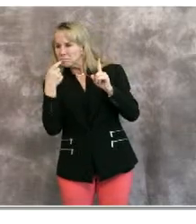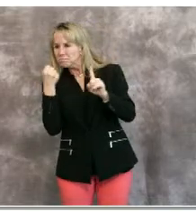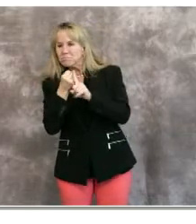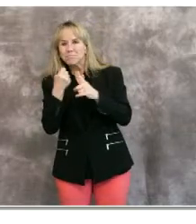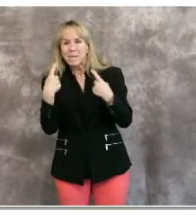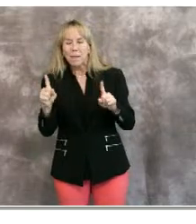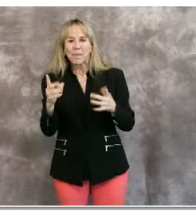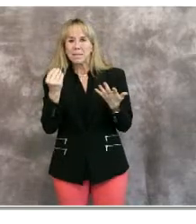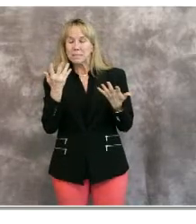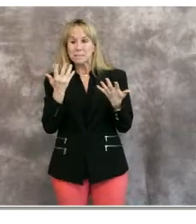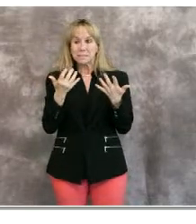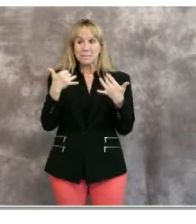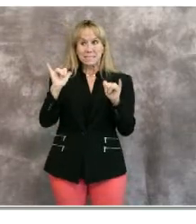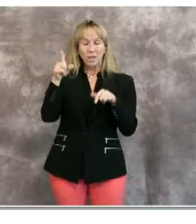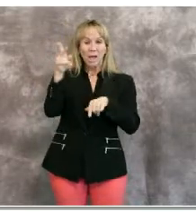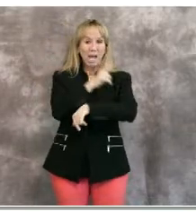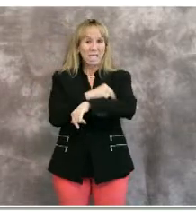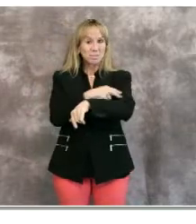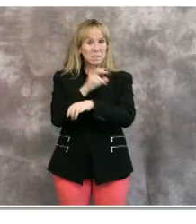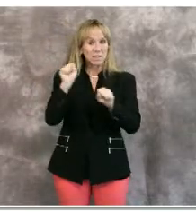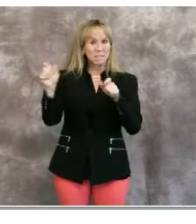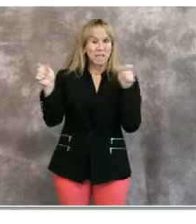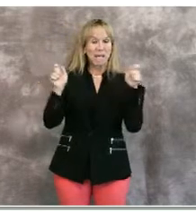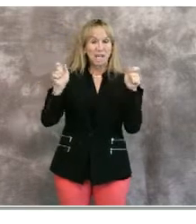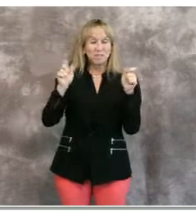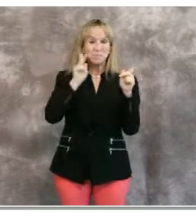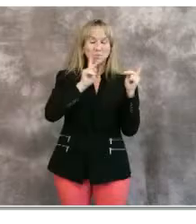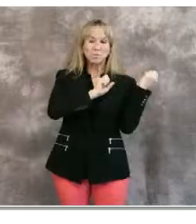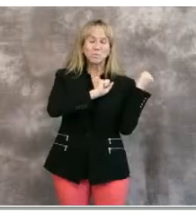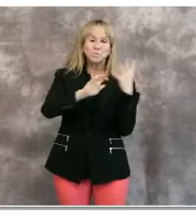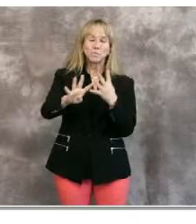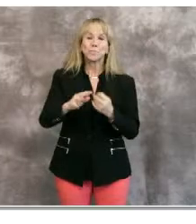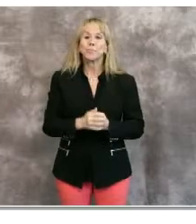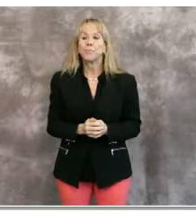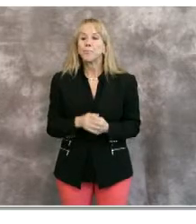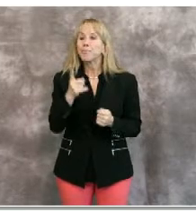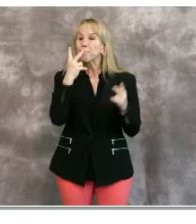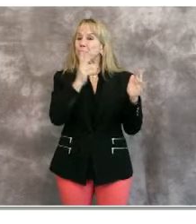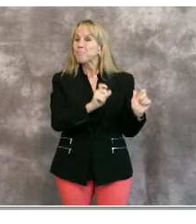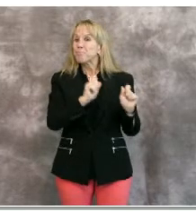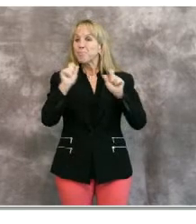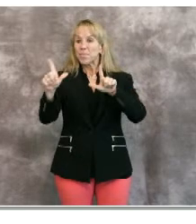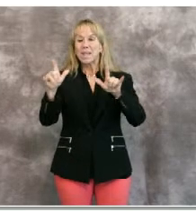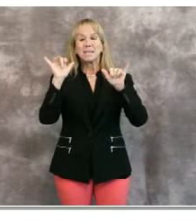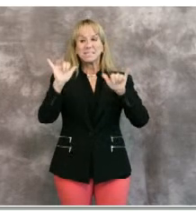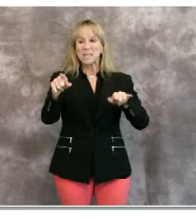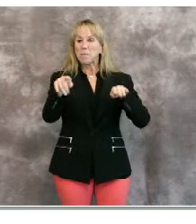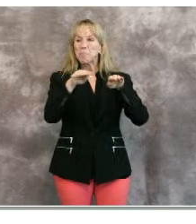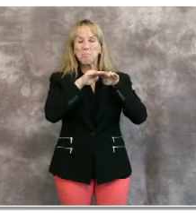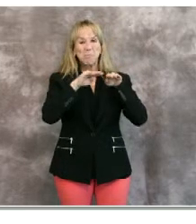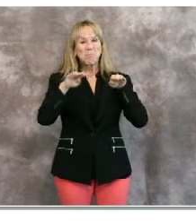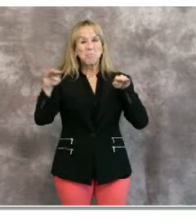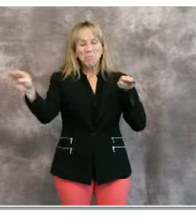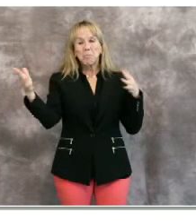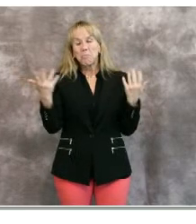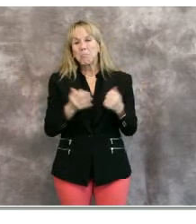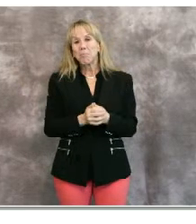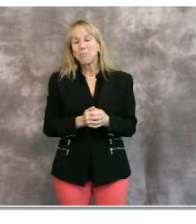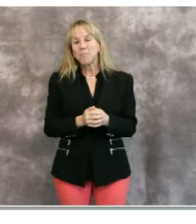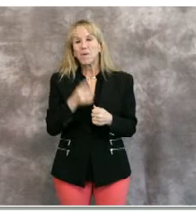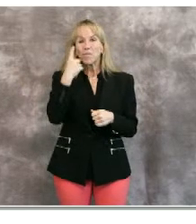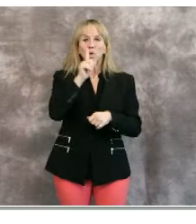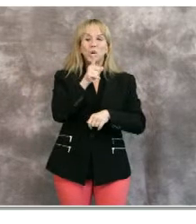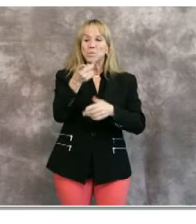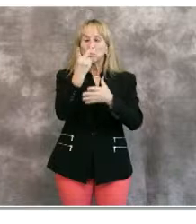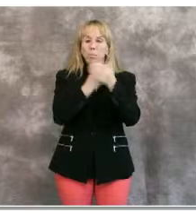has on hospital capacity. Going to the next chart, again, you see us holding relatively flat and stable there. Total hospitalizations, both COVID and